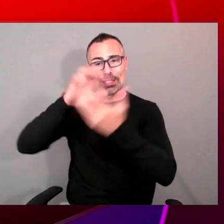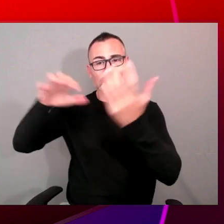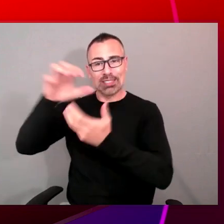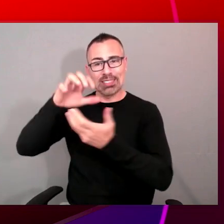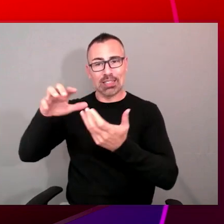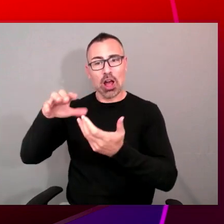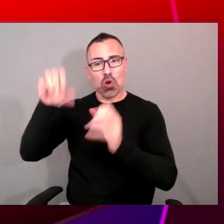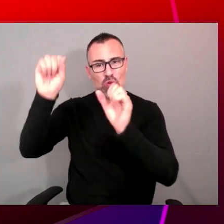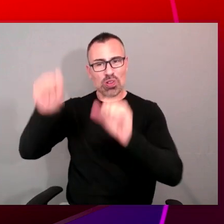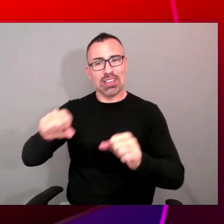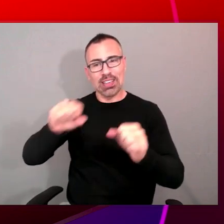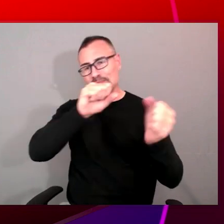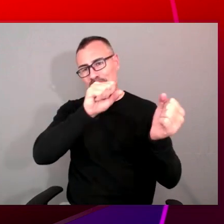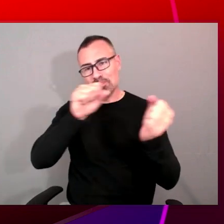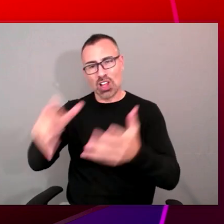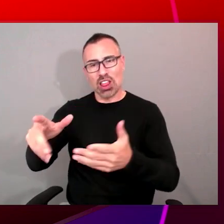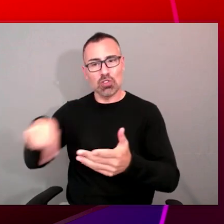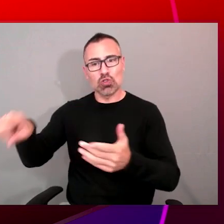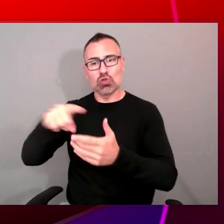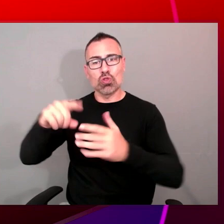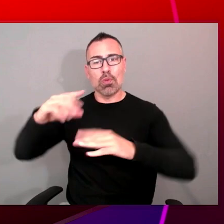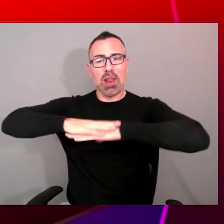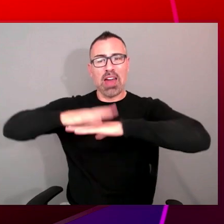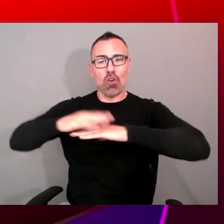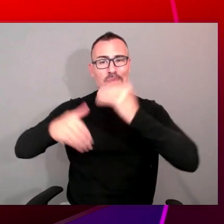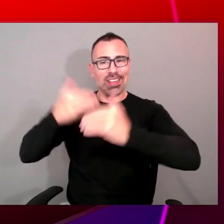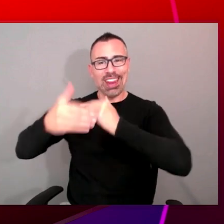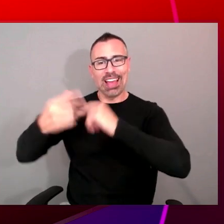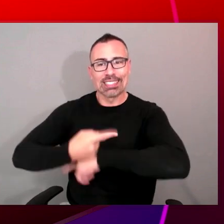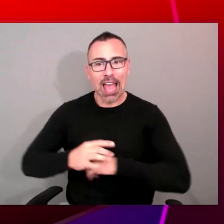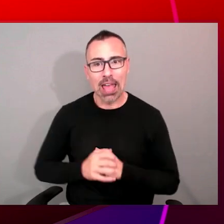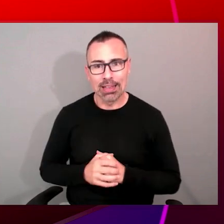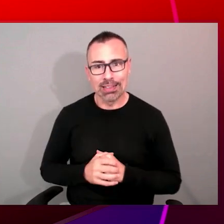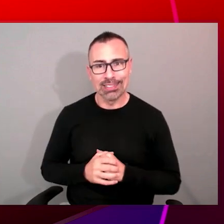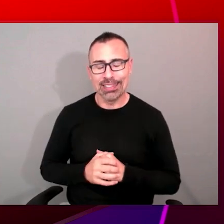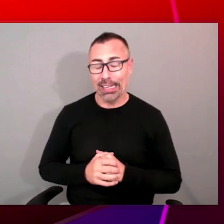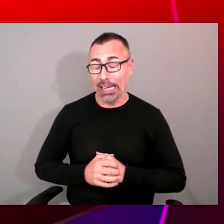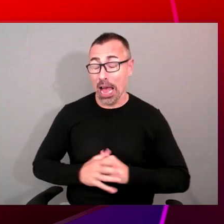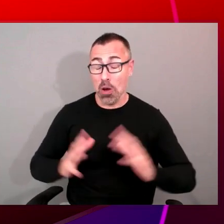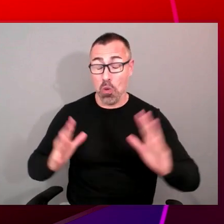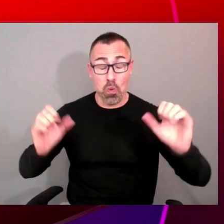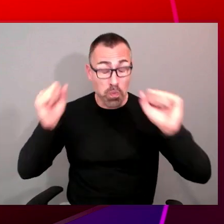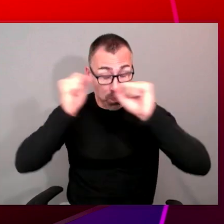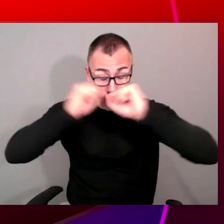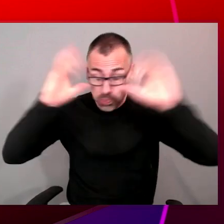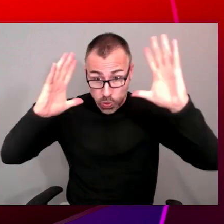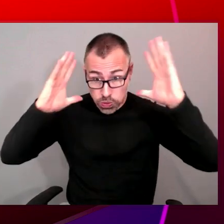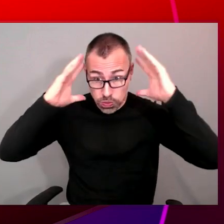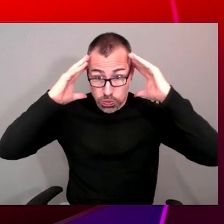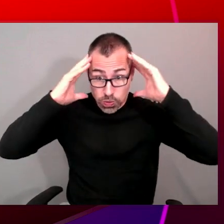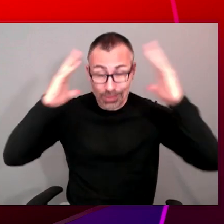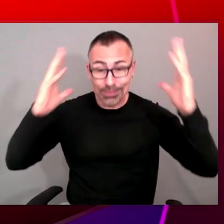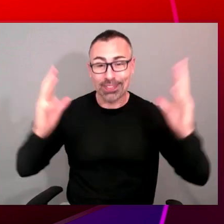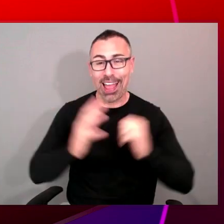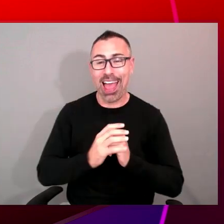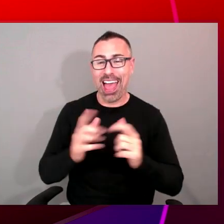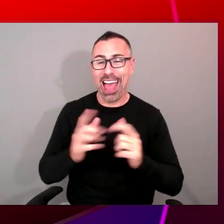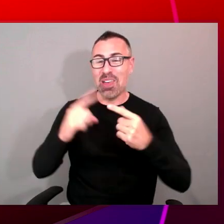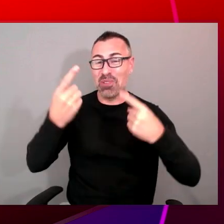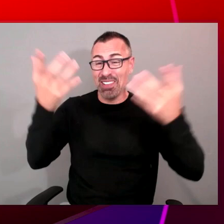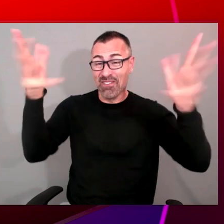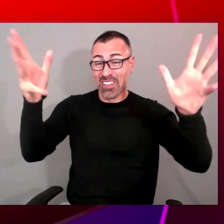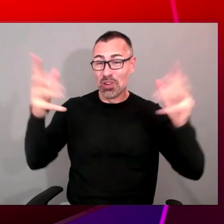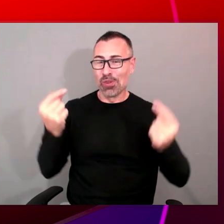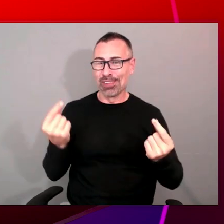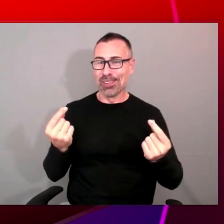platform the next morning. So it's like, it's insane. And when you're done with it, you turn it off, and you're done paying for it. That